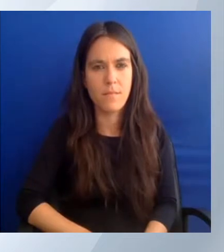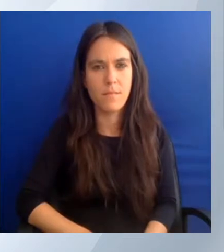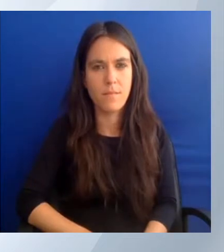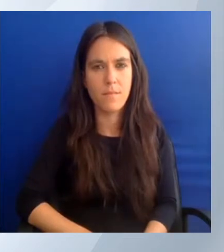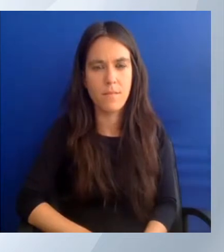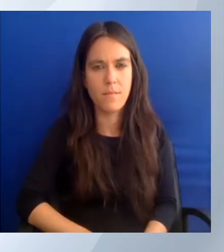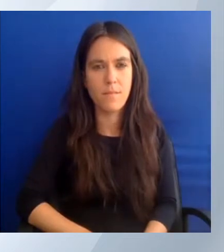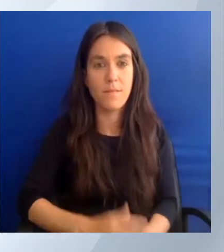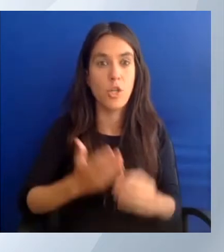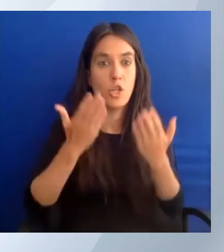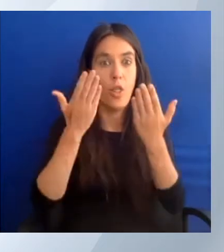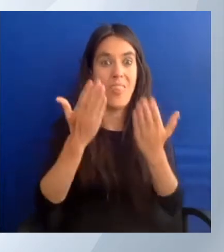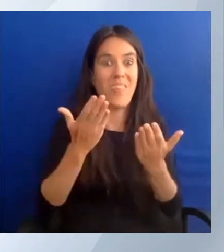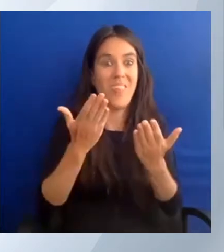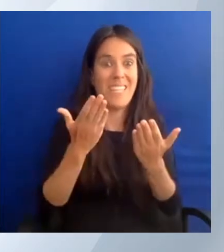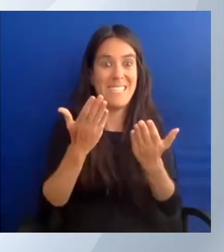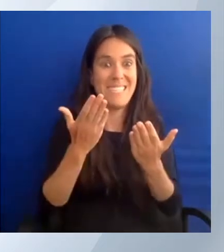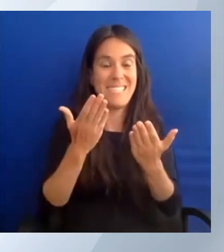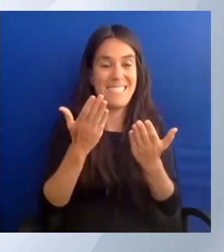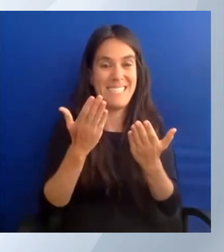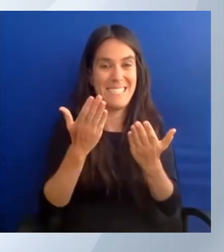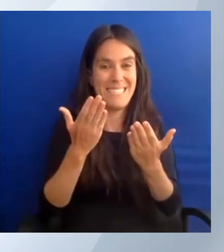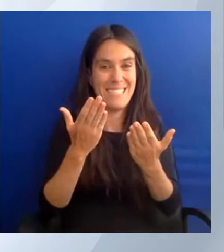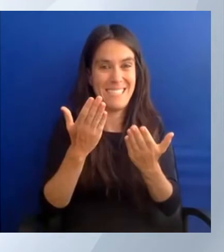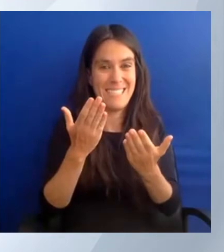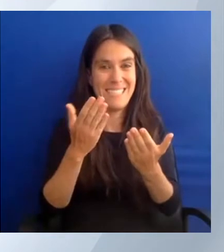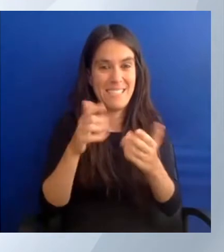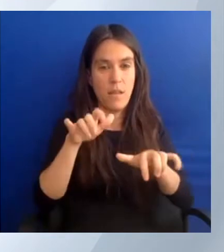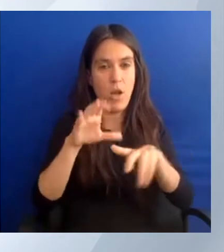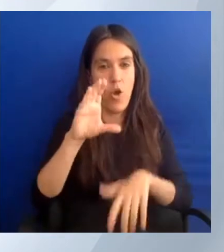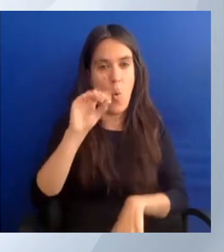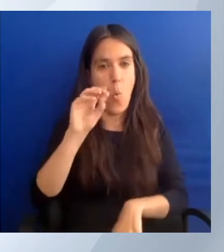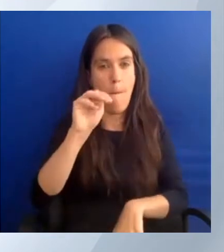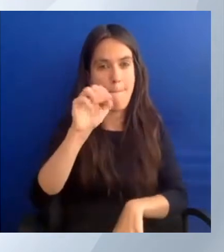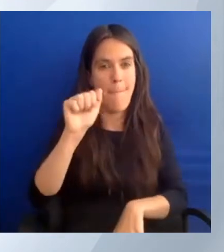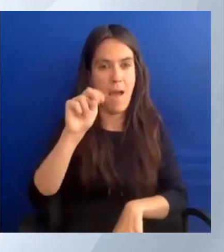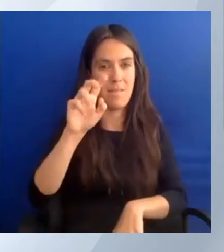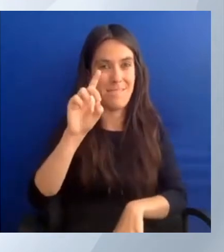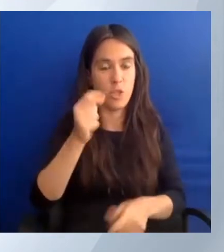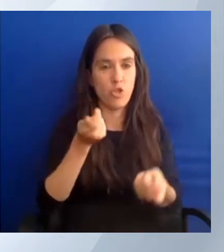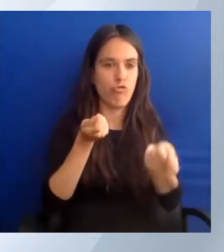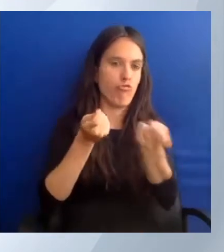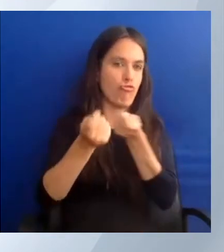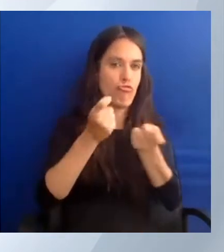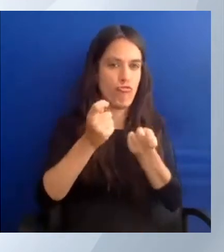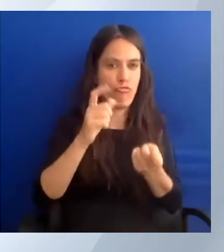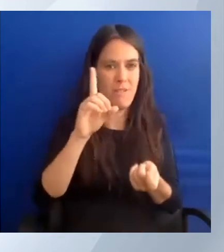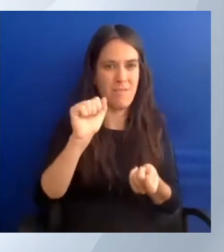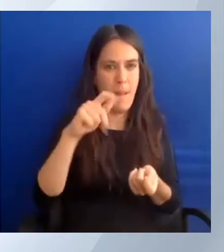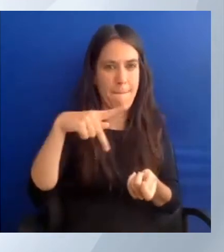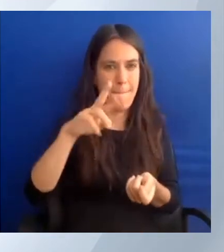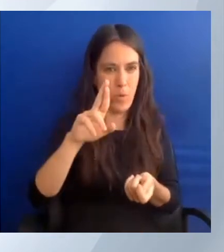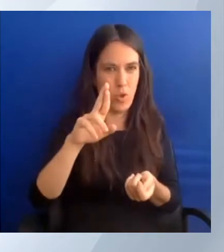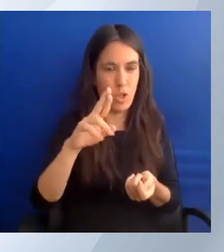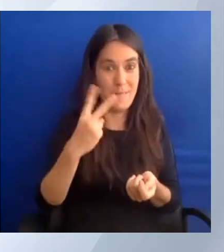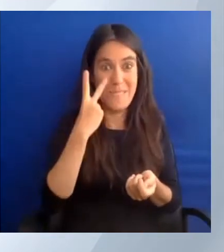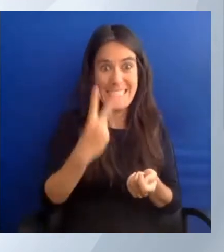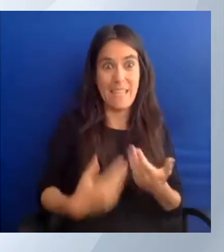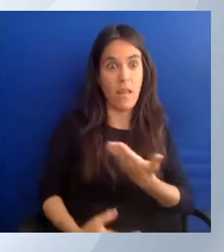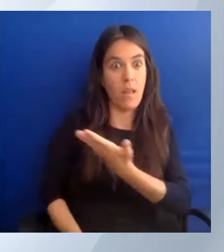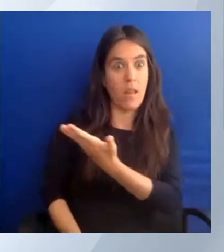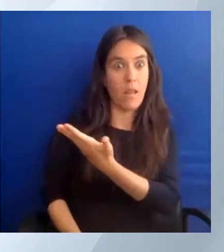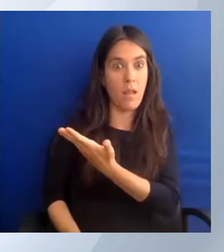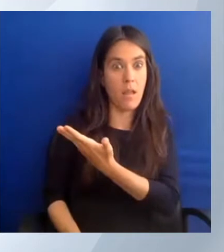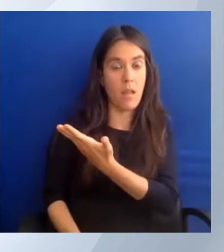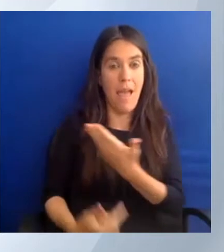So this is the command to run a Dapr application with its sidecar. So as you can see that I'm